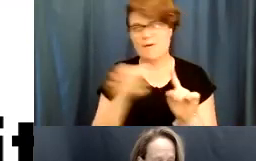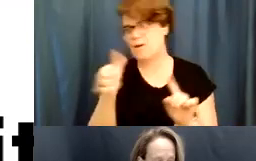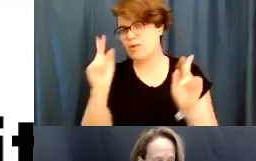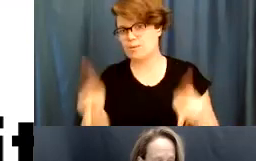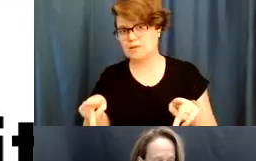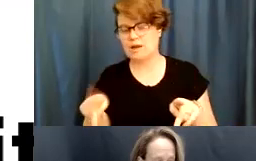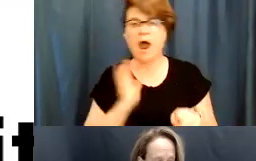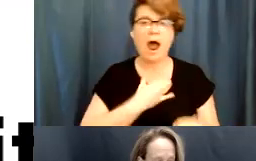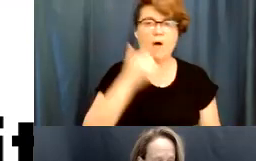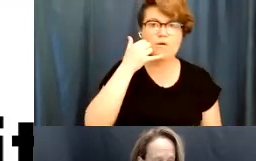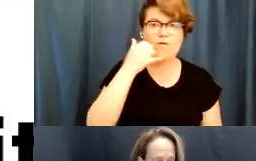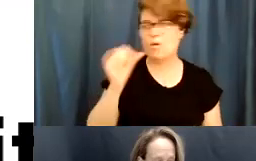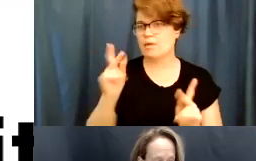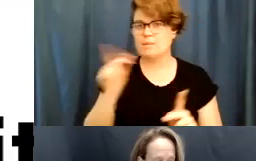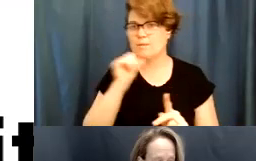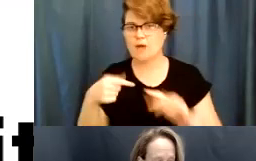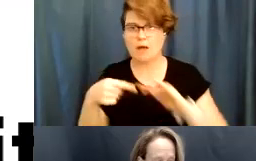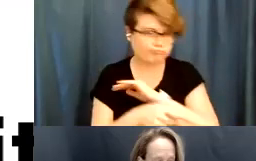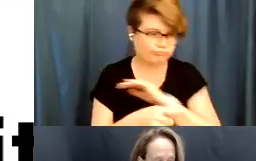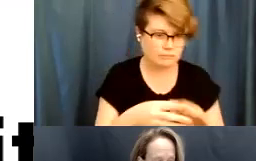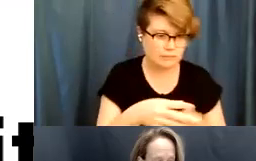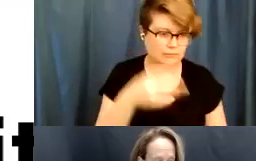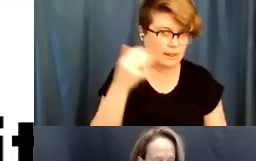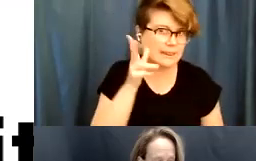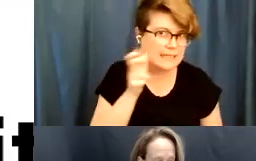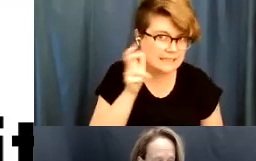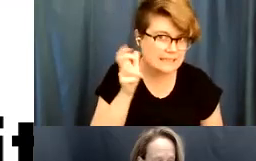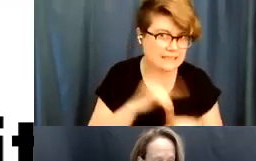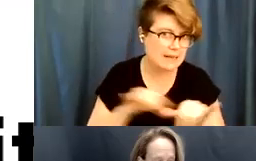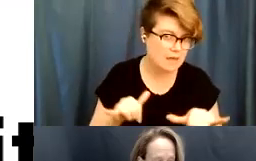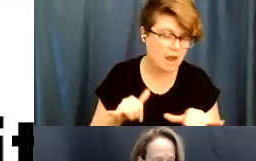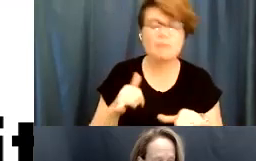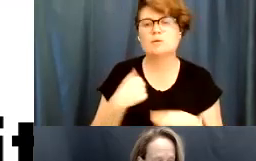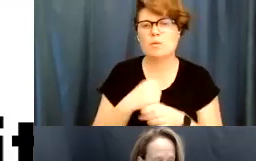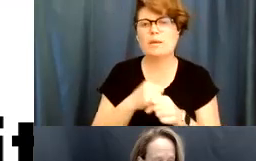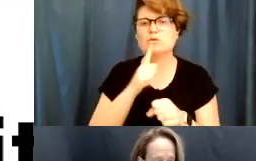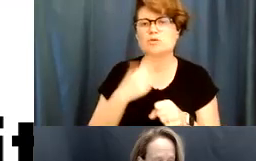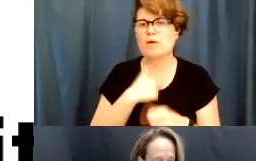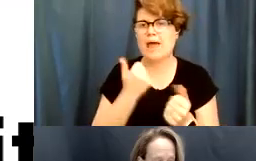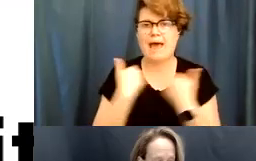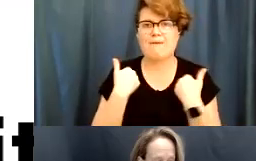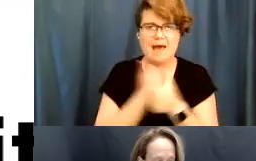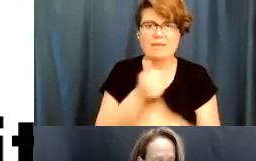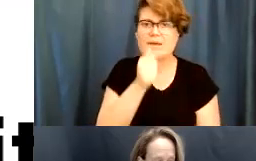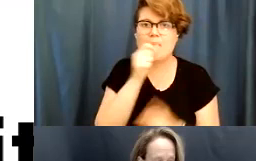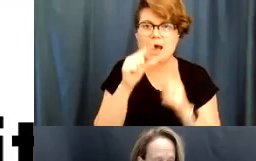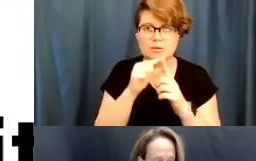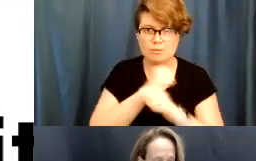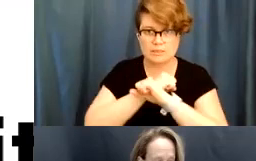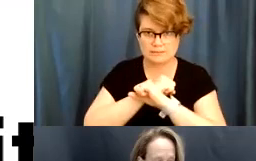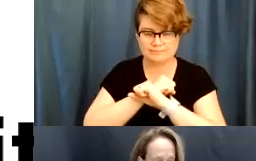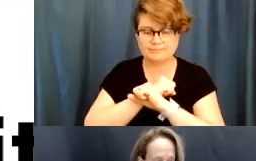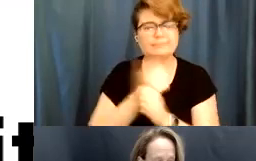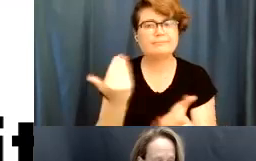up, or that our computers are safe and have our password protected. So once again, this is really about letting them know and communicating